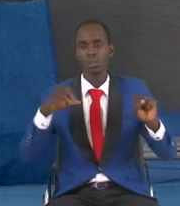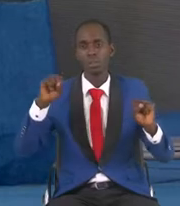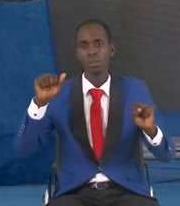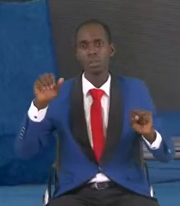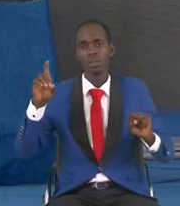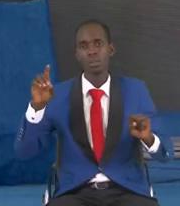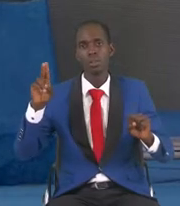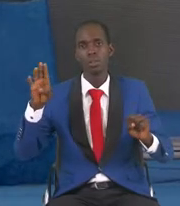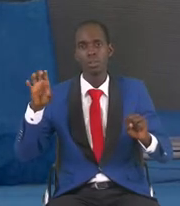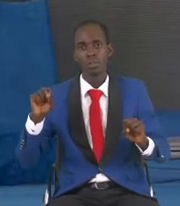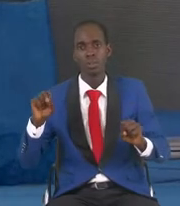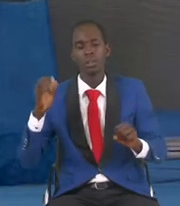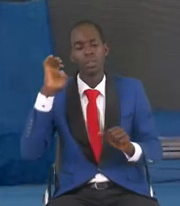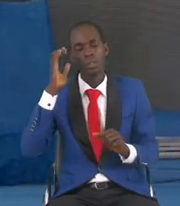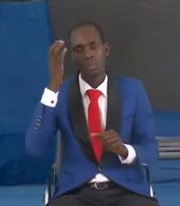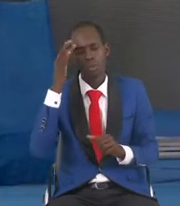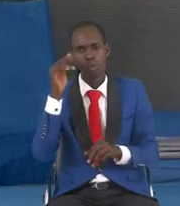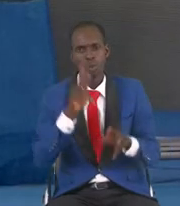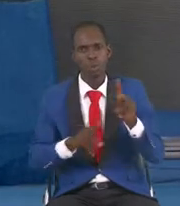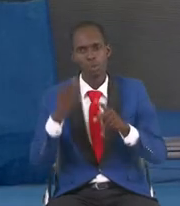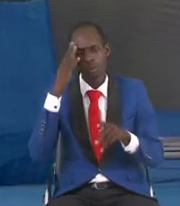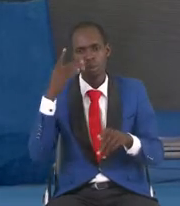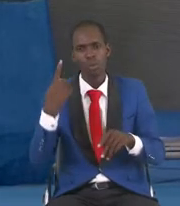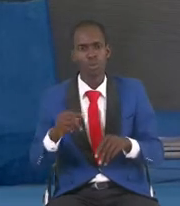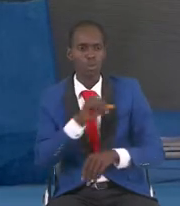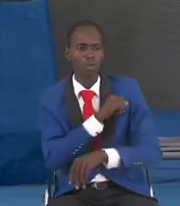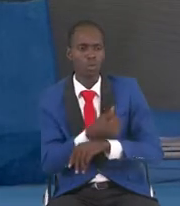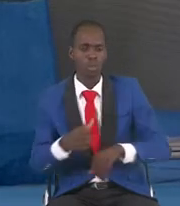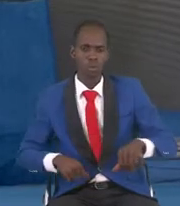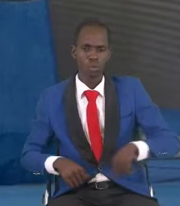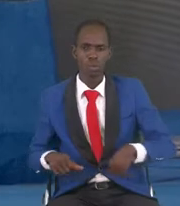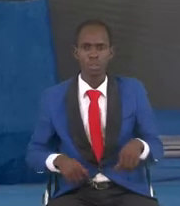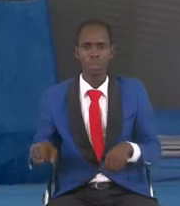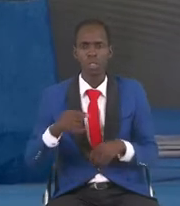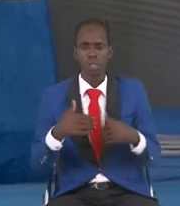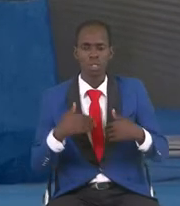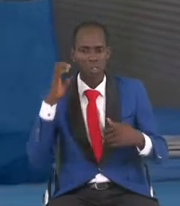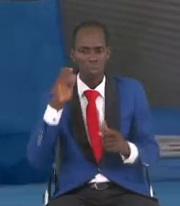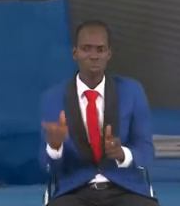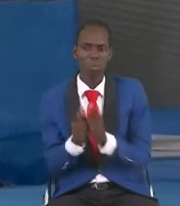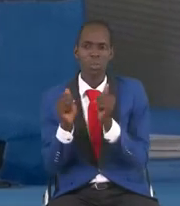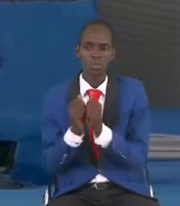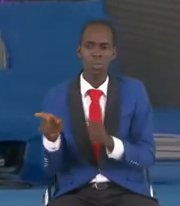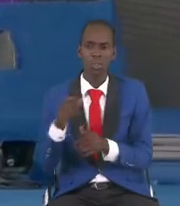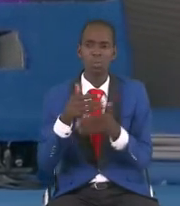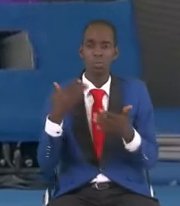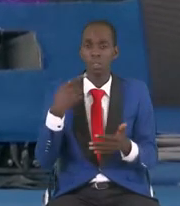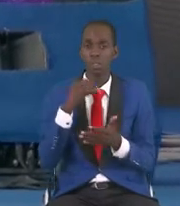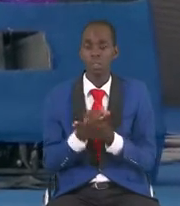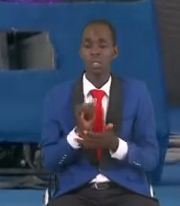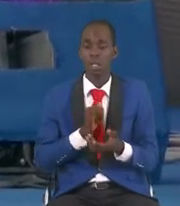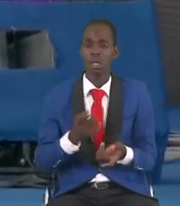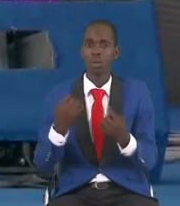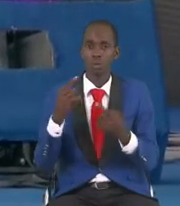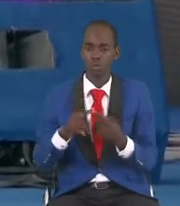the boasting. He knew the authority they had. He's been with them before. He said, I come to you now as a new